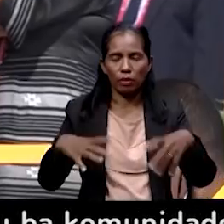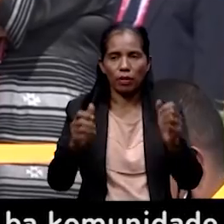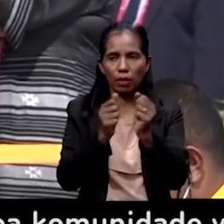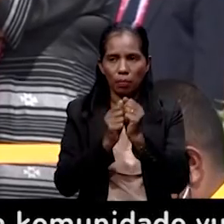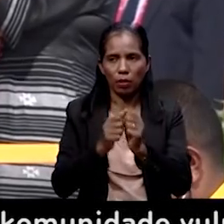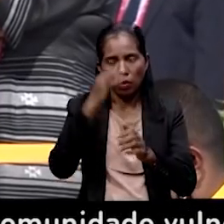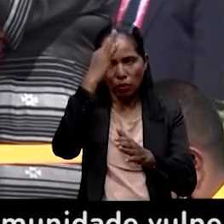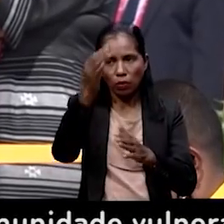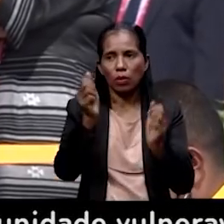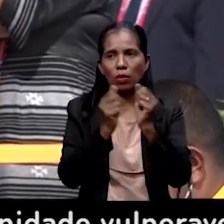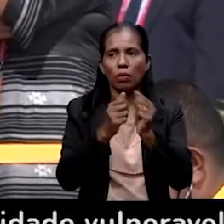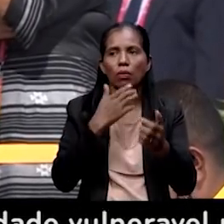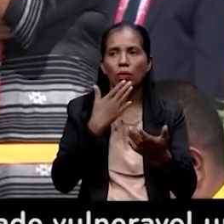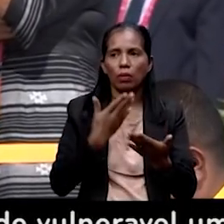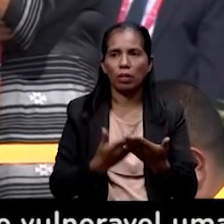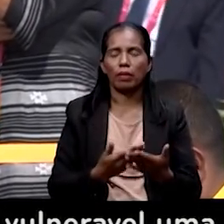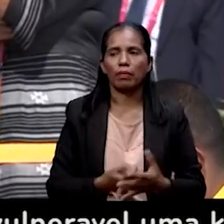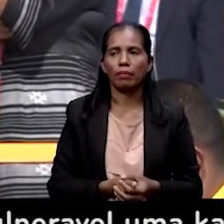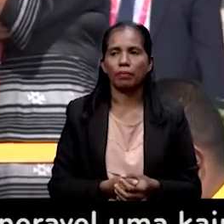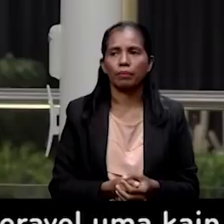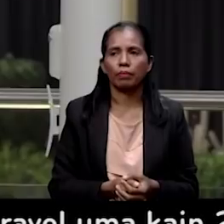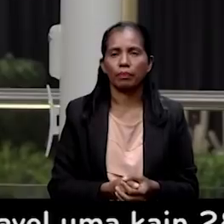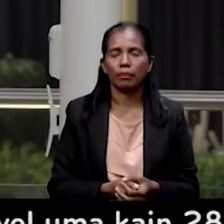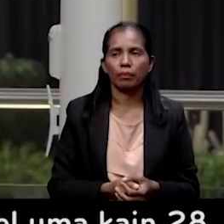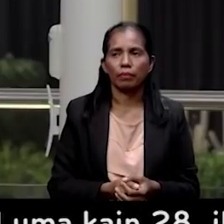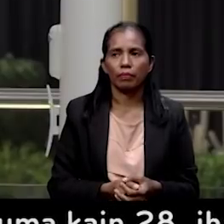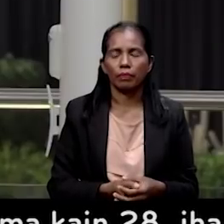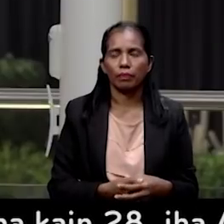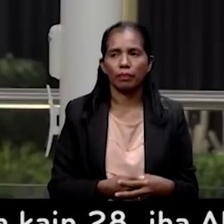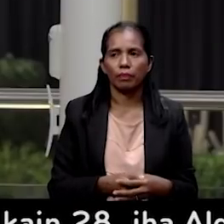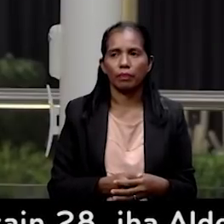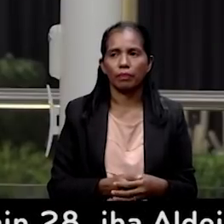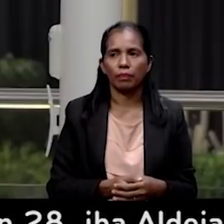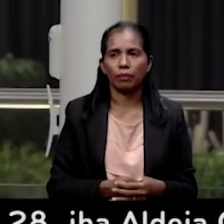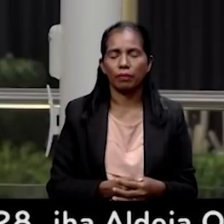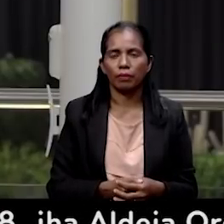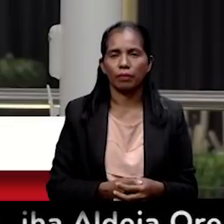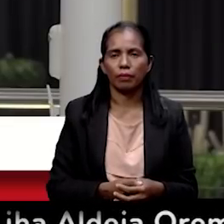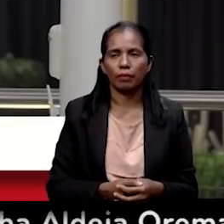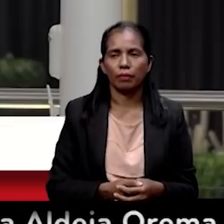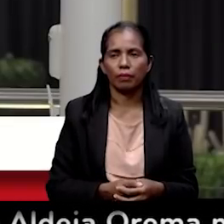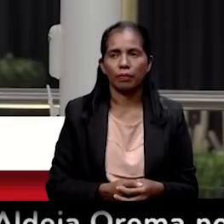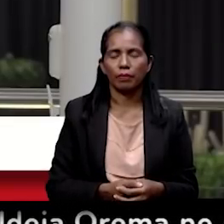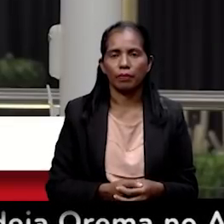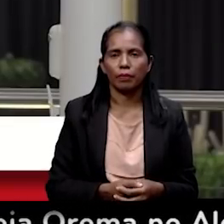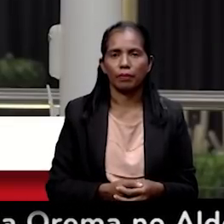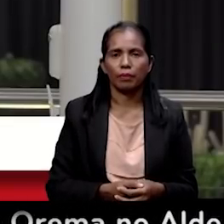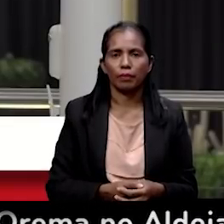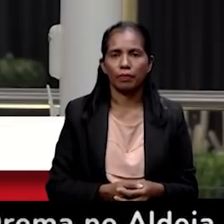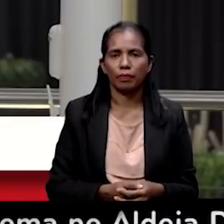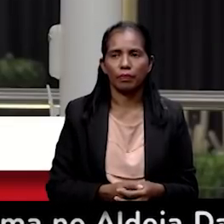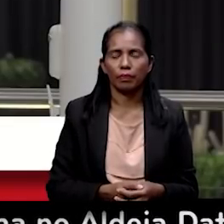ba futuru hodiak. As we all join hands at our expo, an unforgettable journey awaits us with